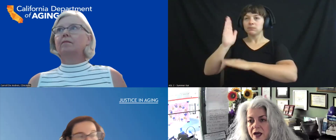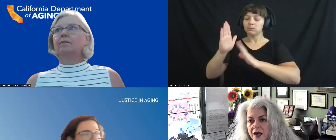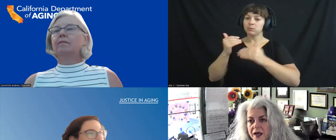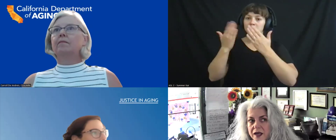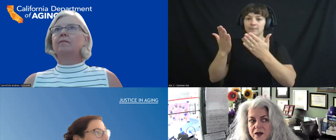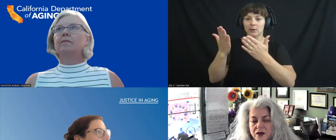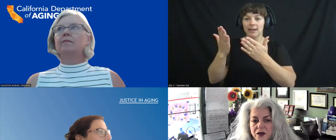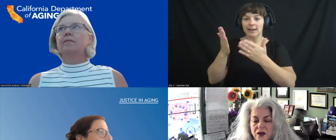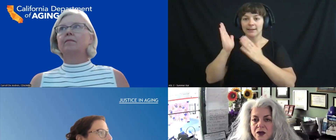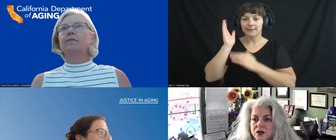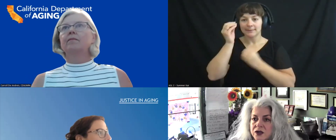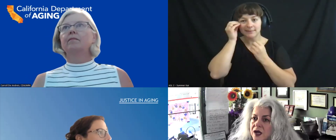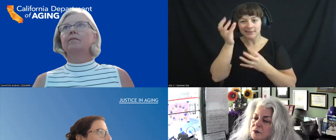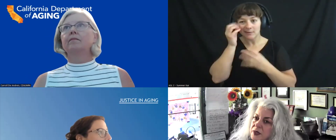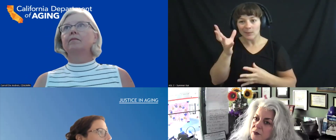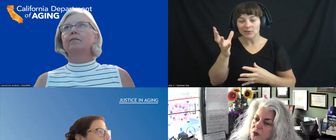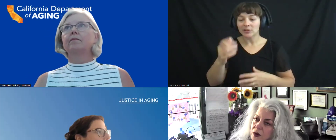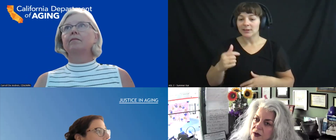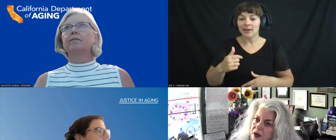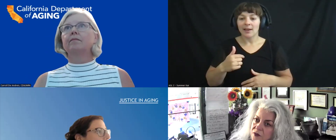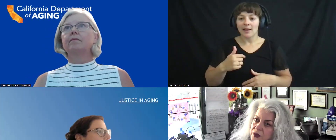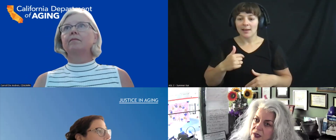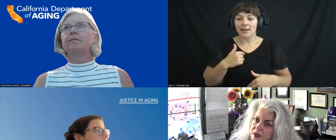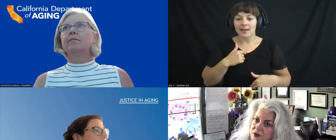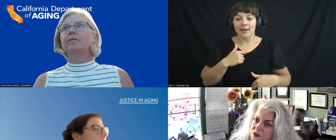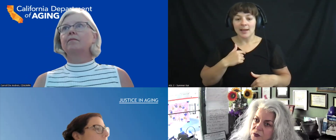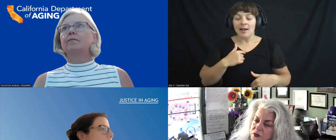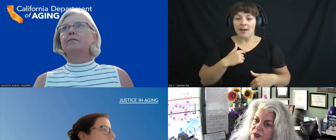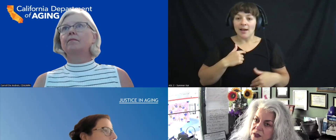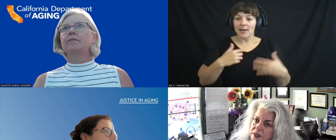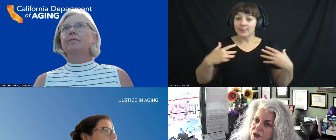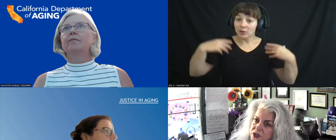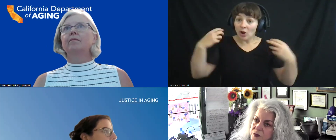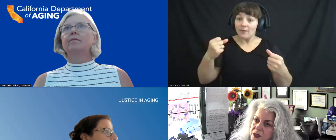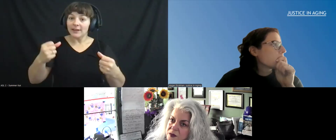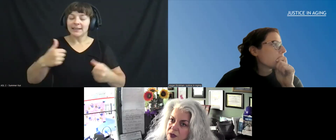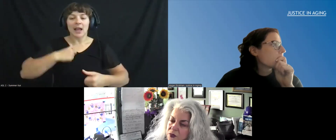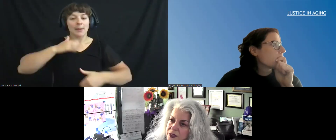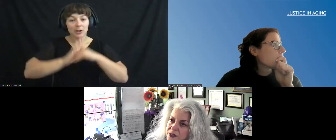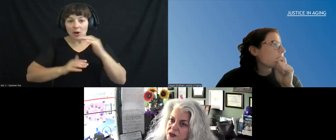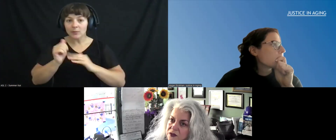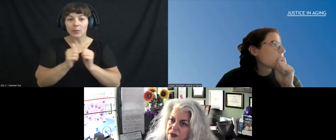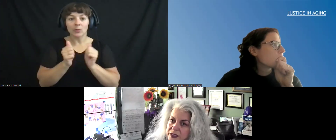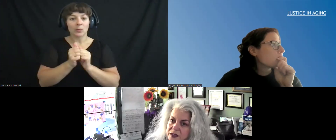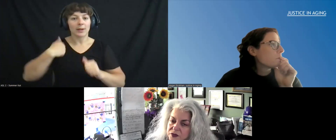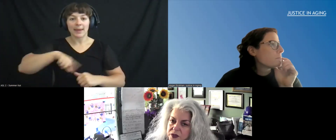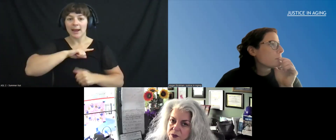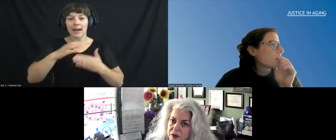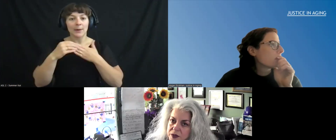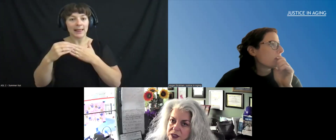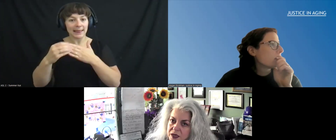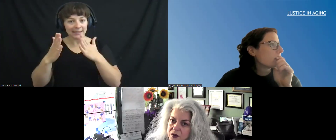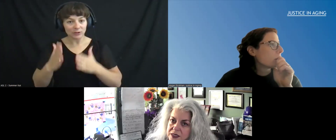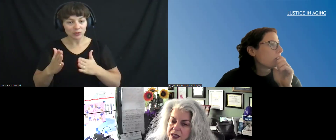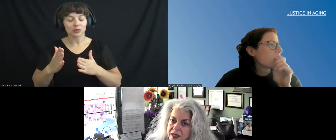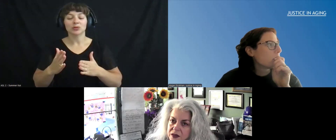And I could not be more confident and comfortable with the leadership that has been appointed to the various different